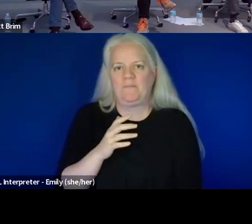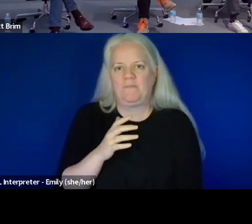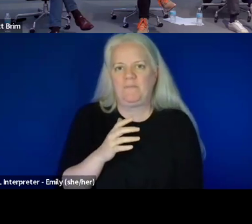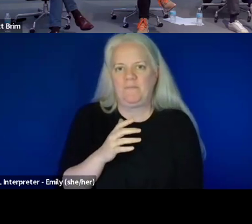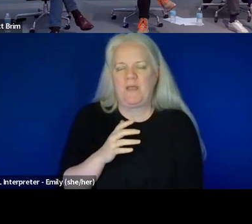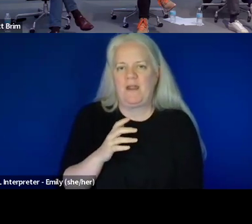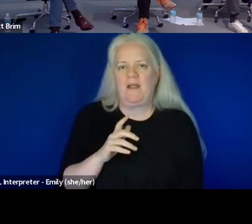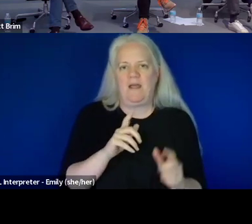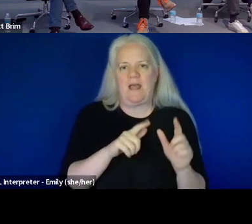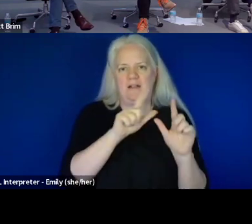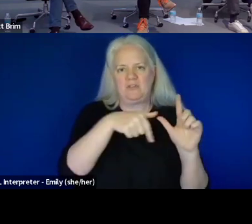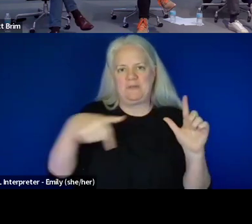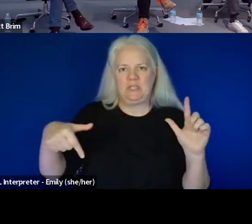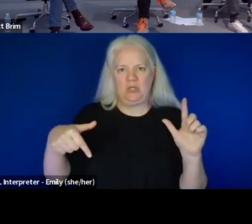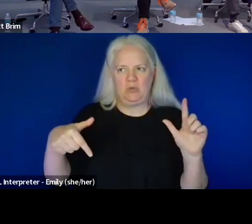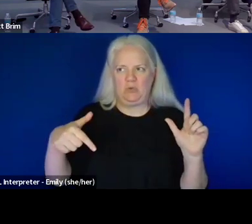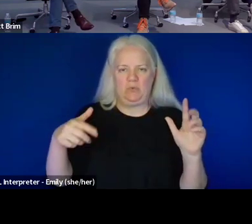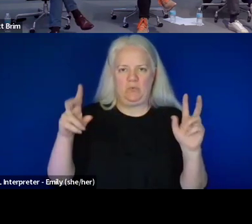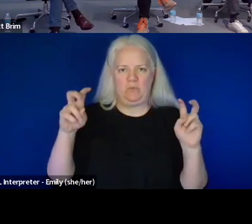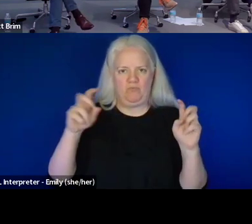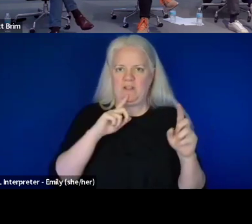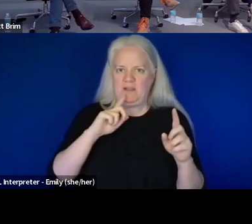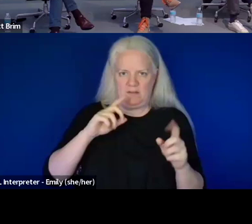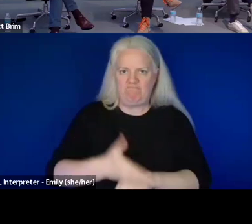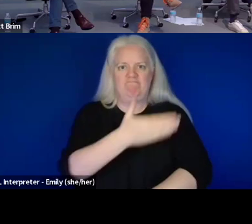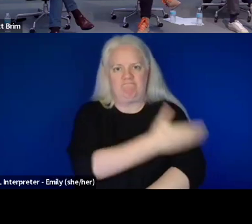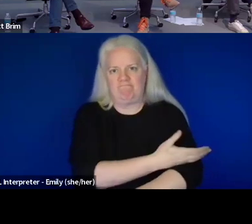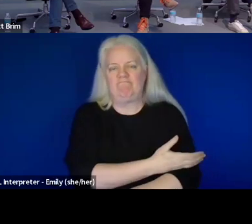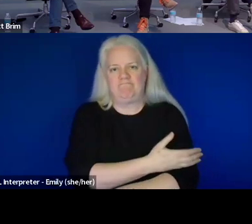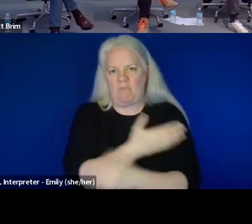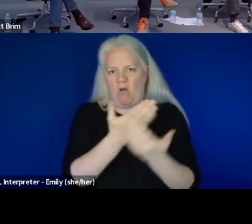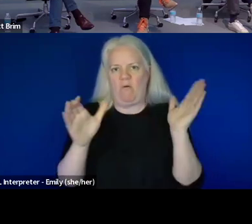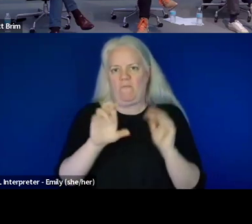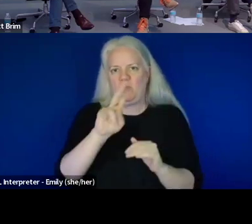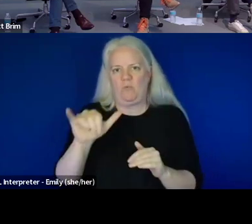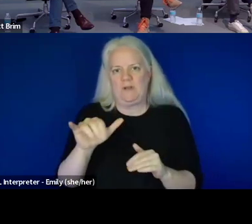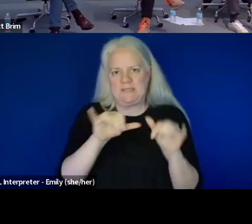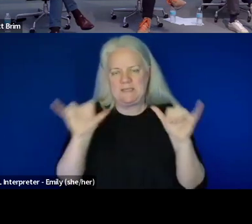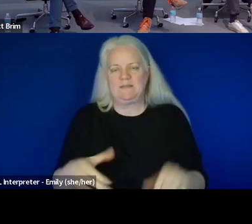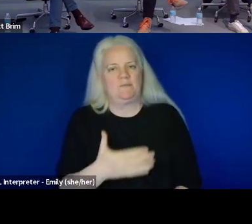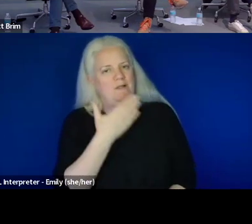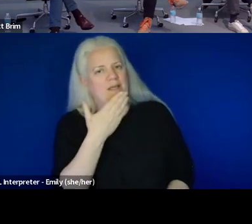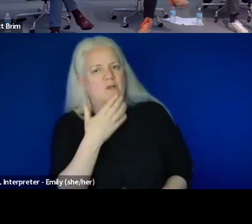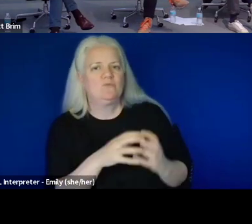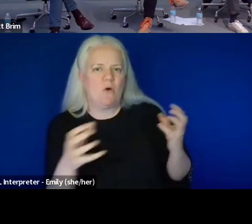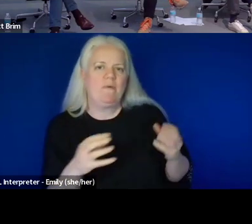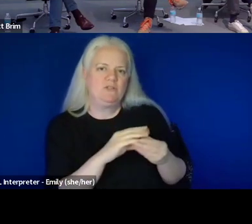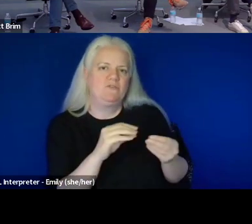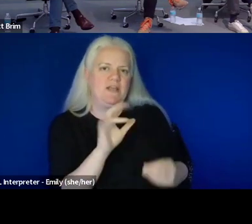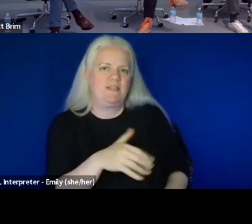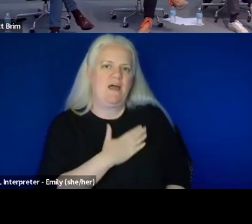has changed in the CUNY system because of you and JC. Thank you very much for saying that. I appreciate that.